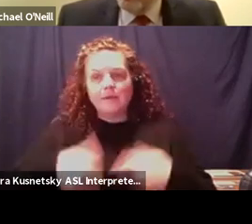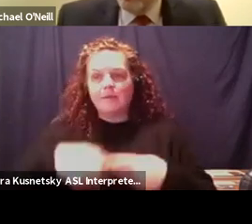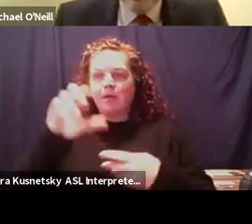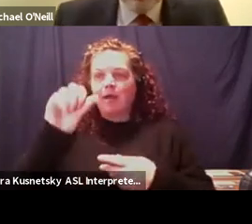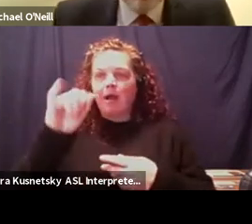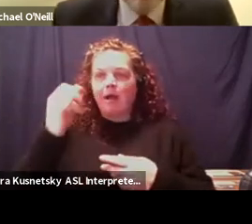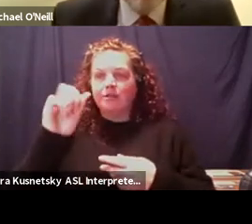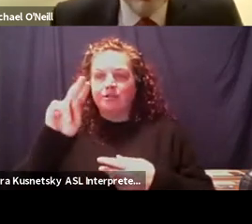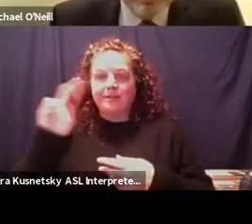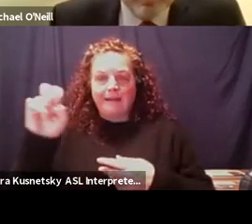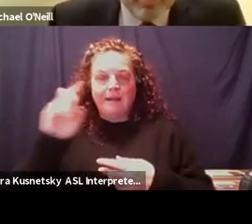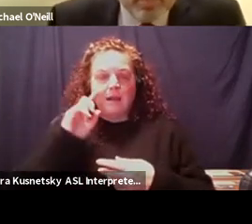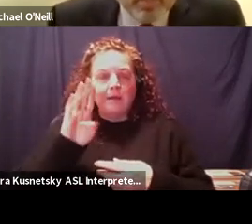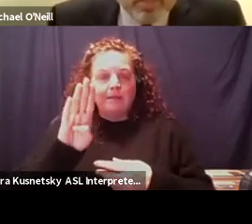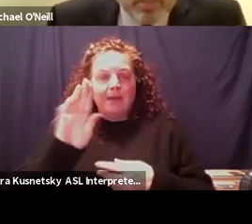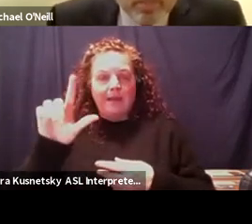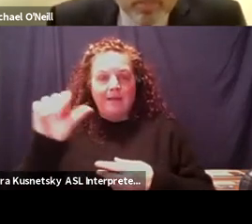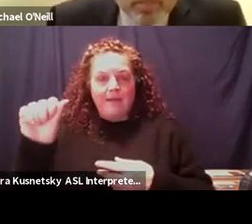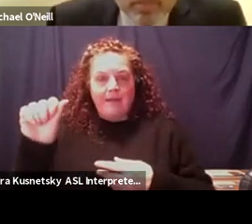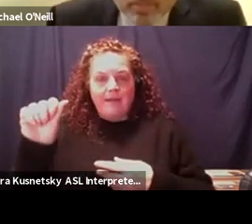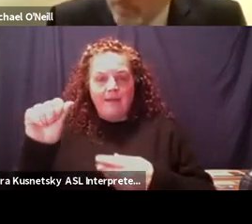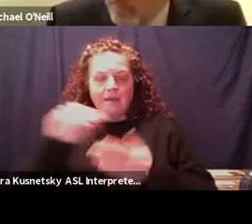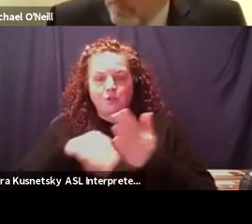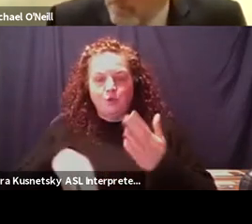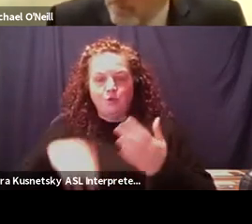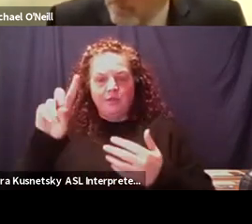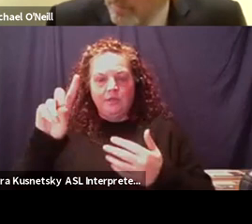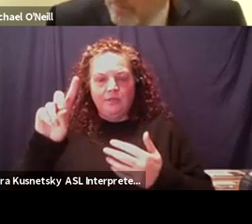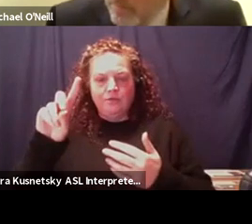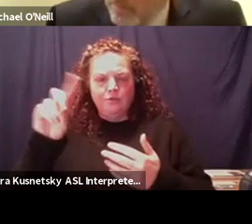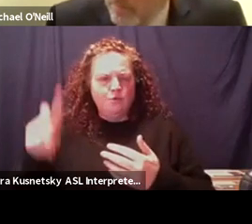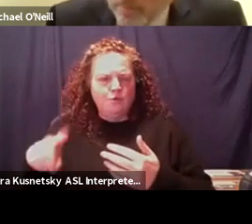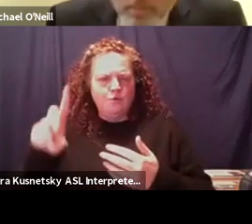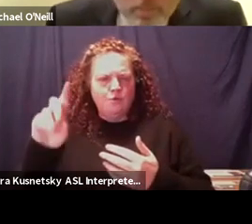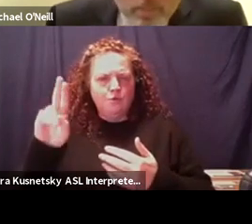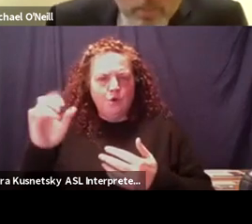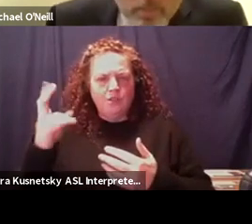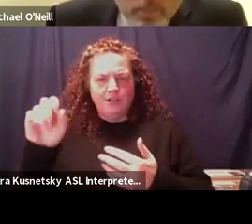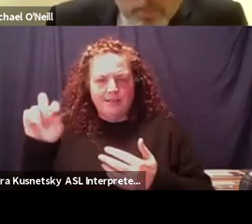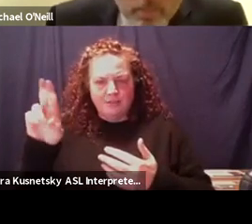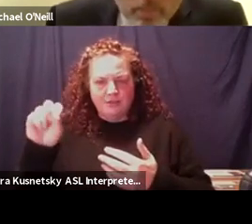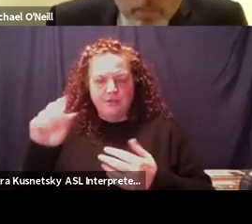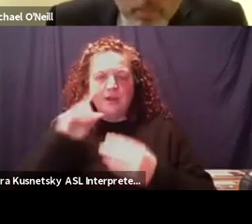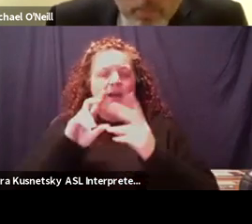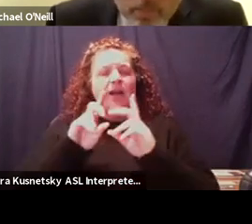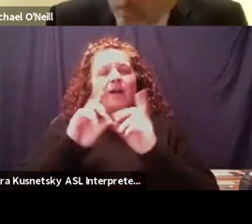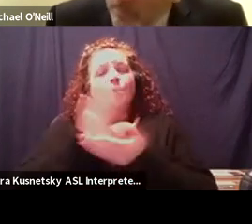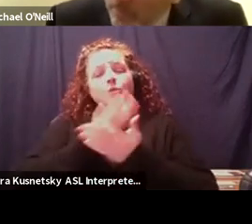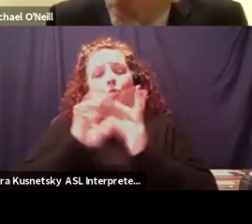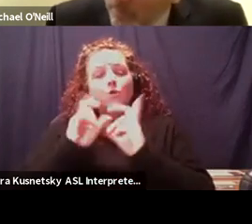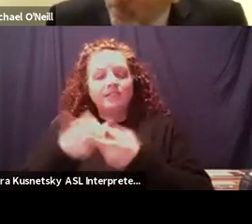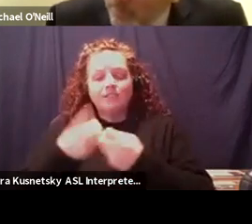I'm a BLA student in Dorchester. When it comes to student outreach, the district, along with the school committee, has completely failed to fully represent